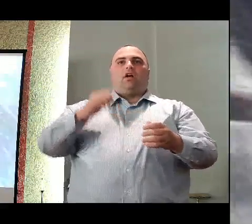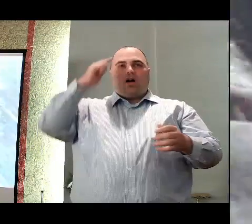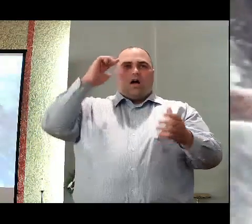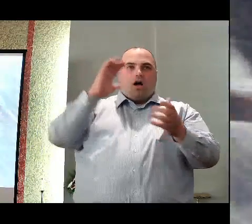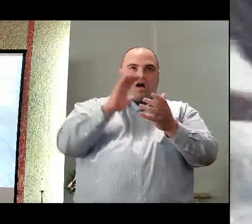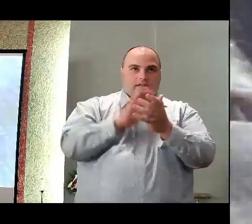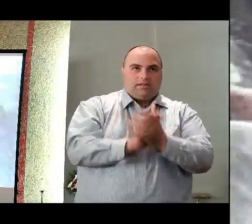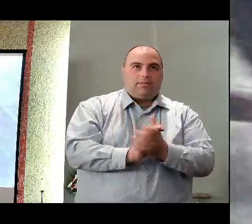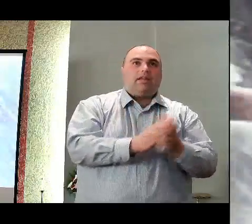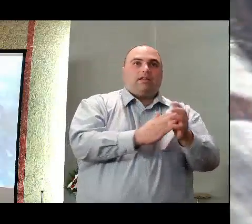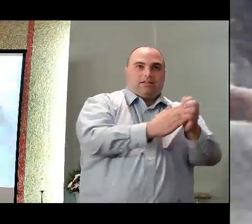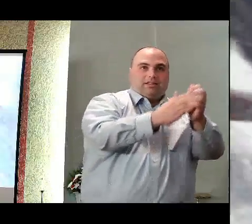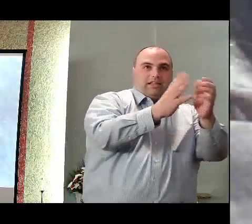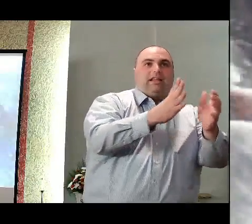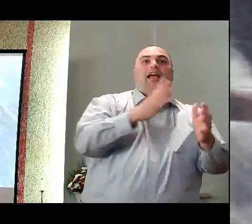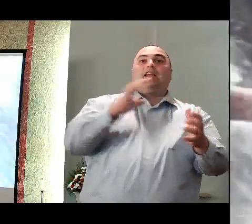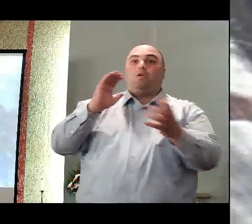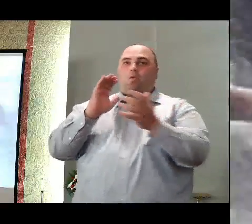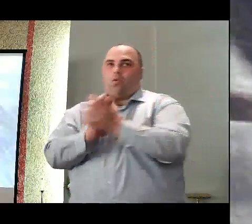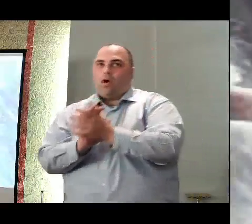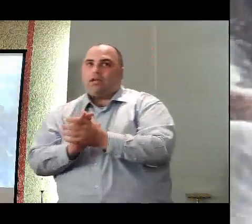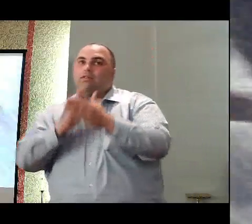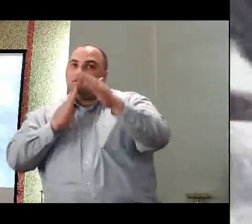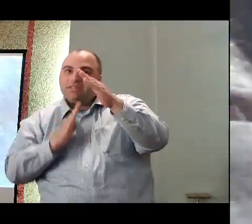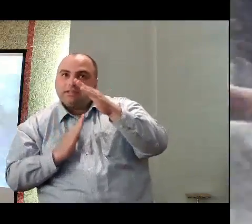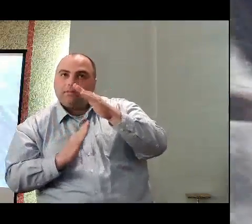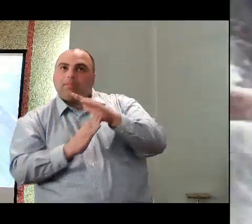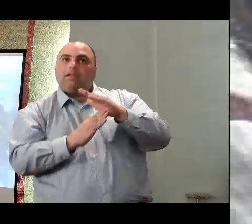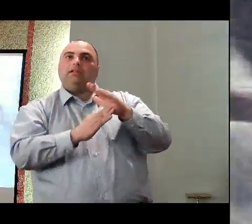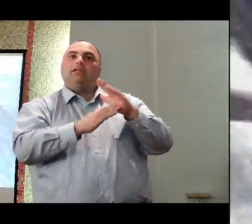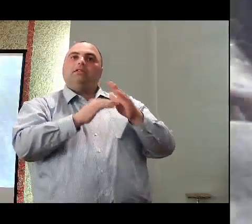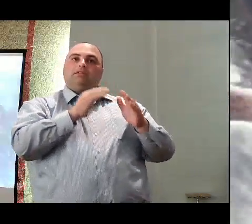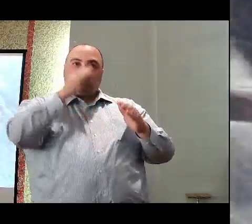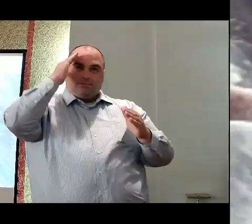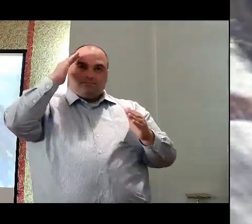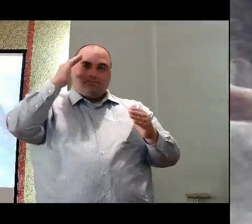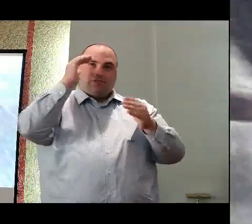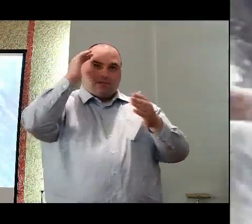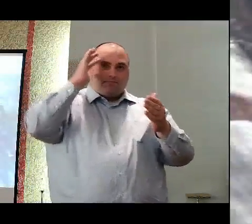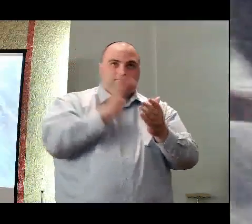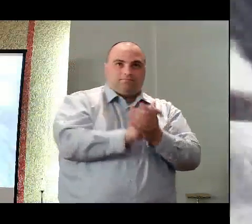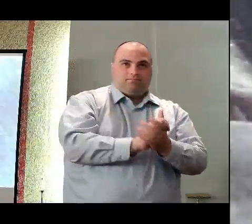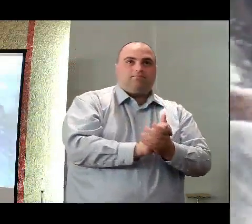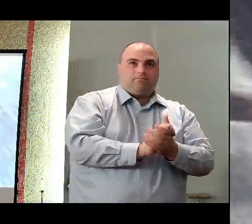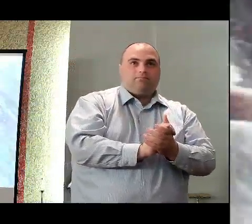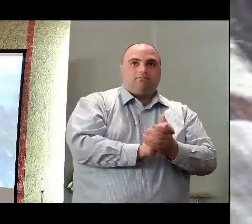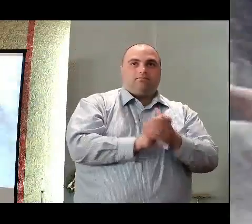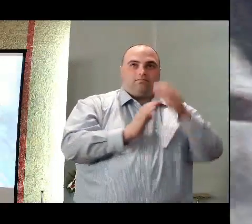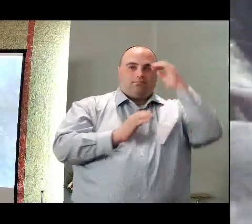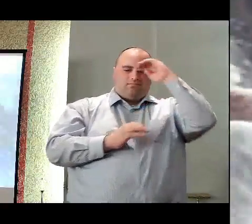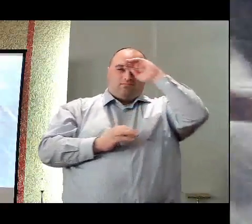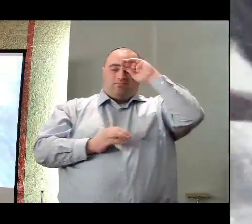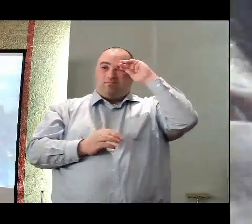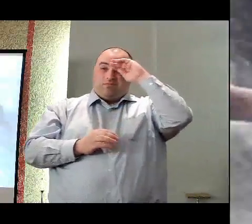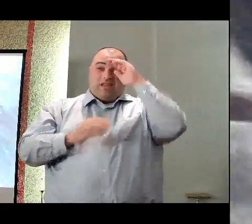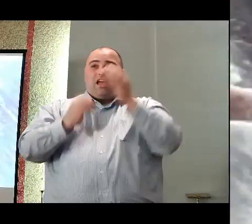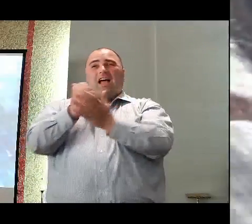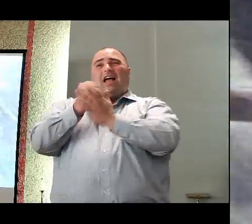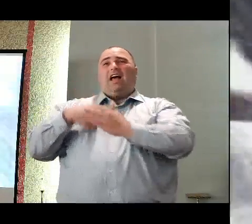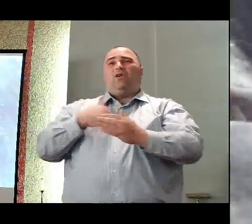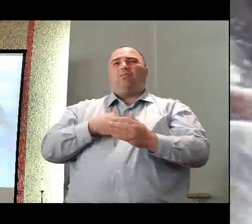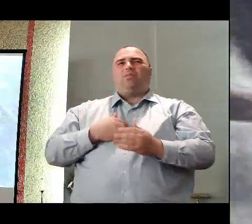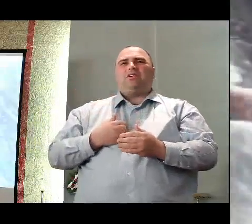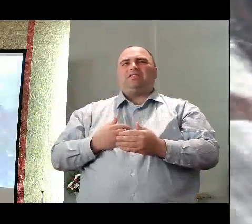that we can practice this purity as a mark of devotion to you, keeping away from the idolatry of sexual sin